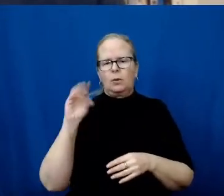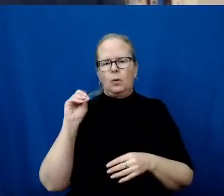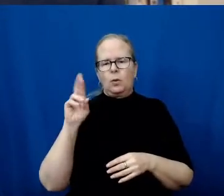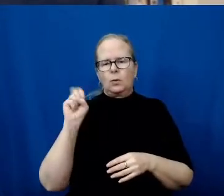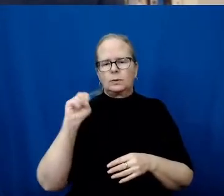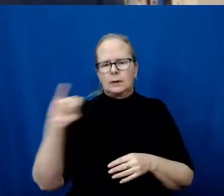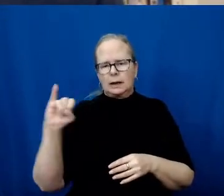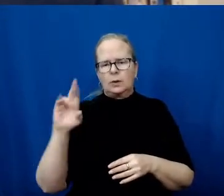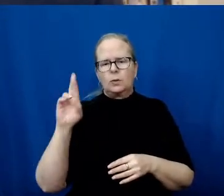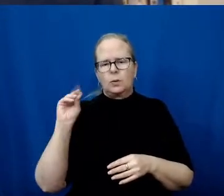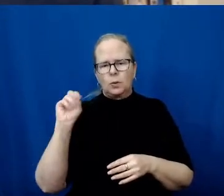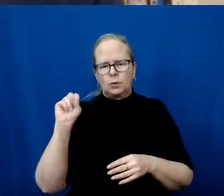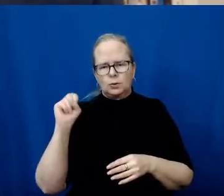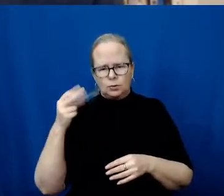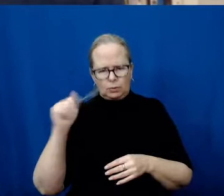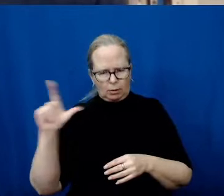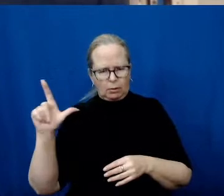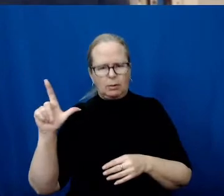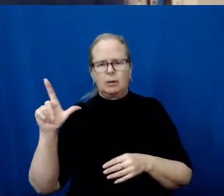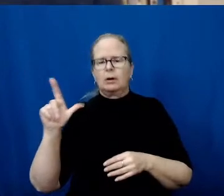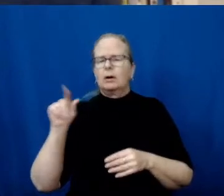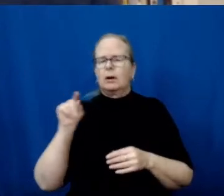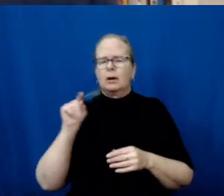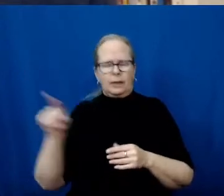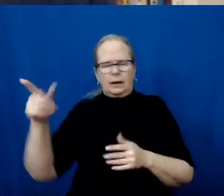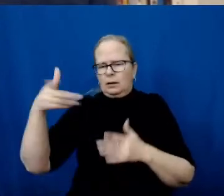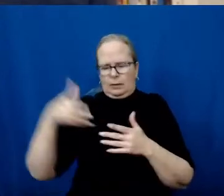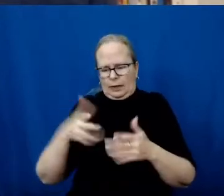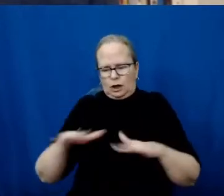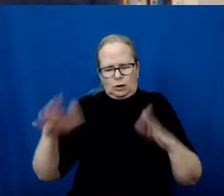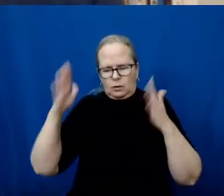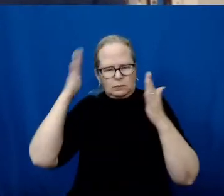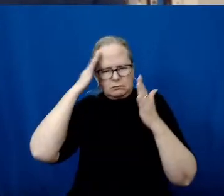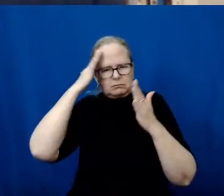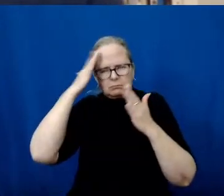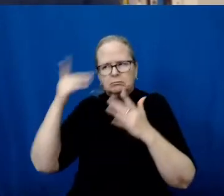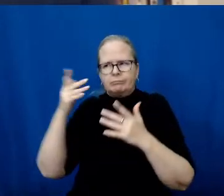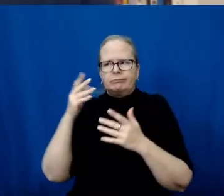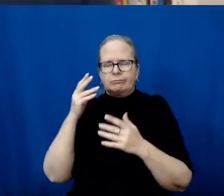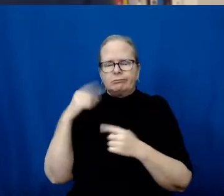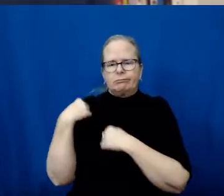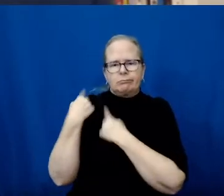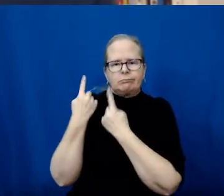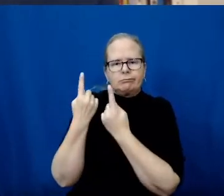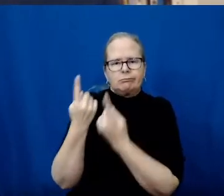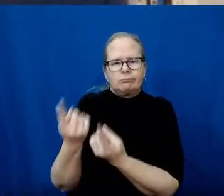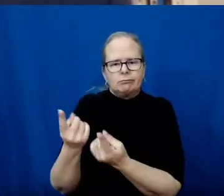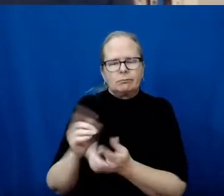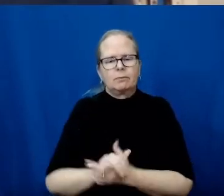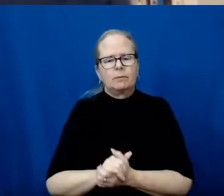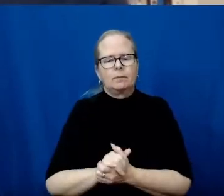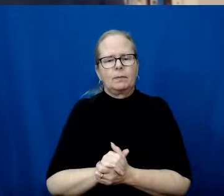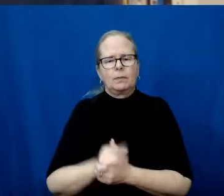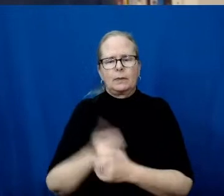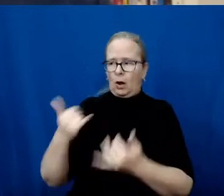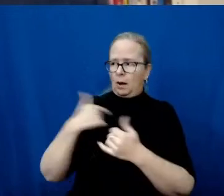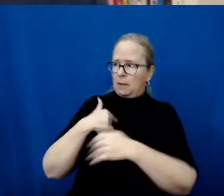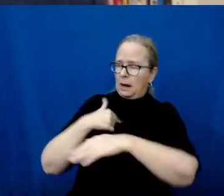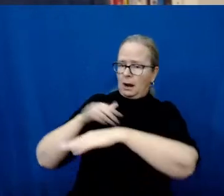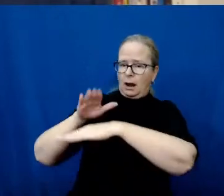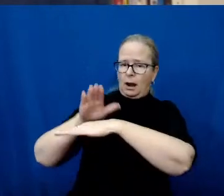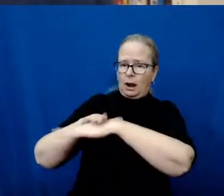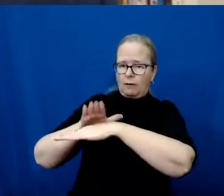I don't know if I have any amazing advice on the emotional side. Maybe some other parents can jump